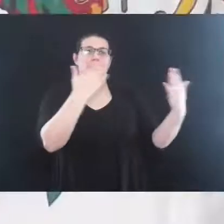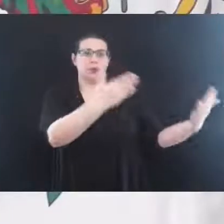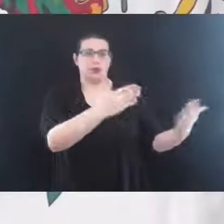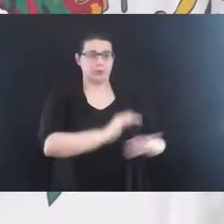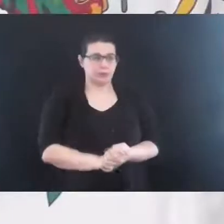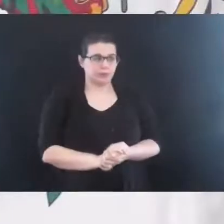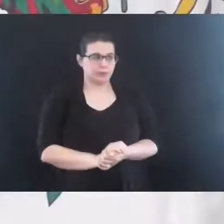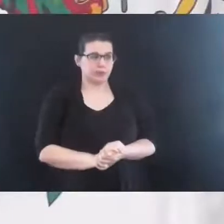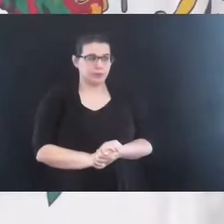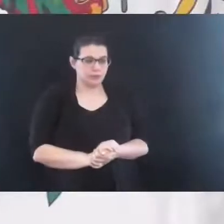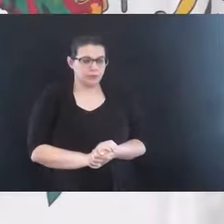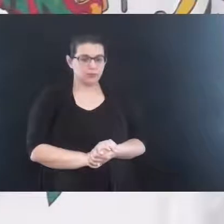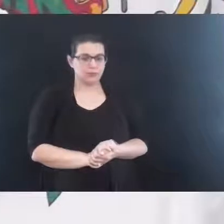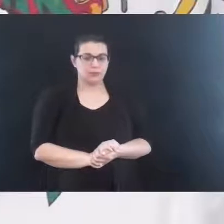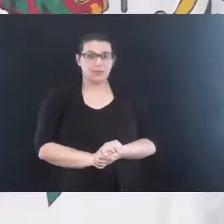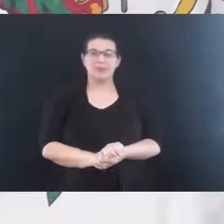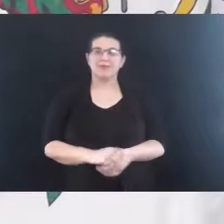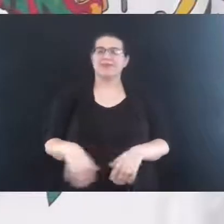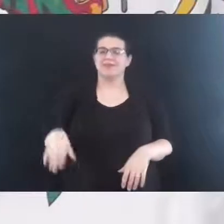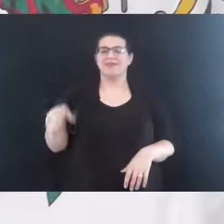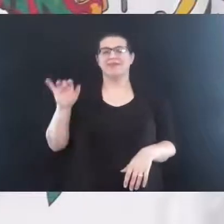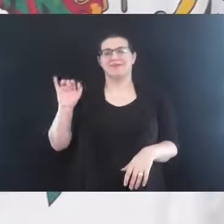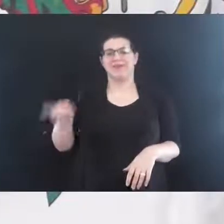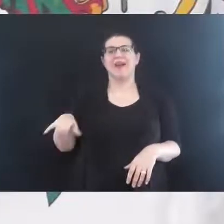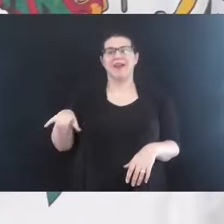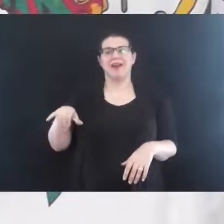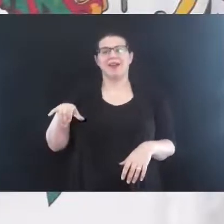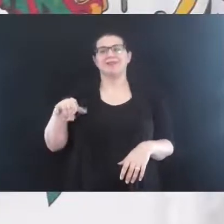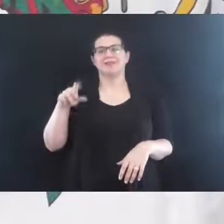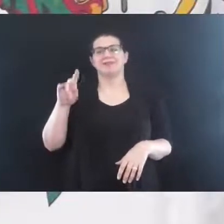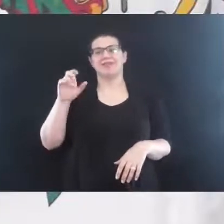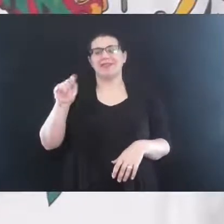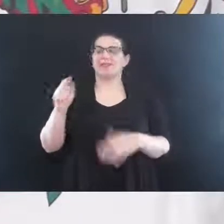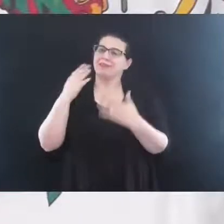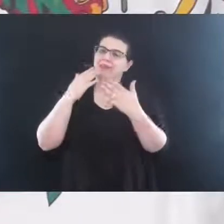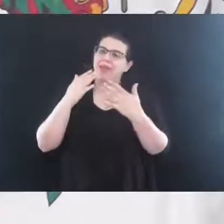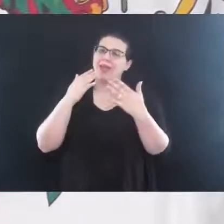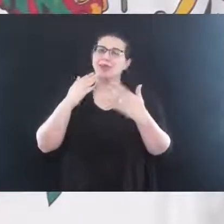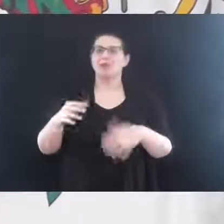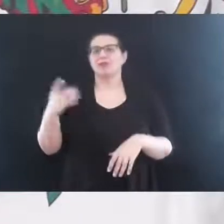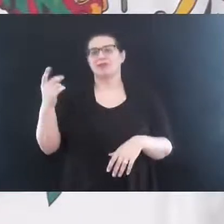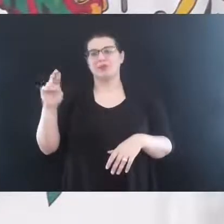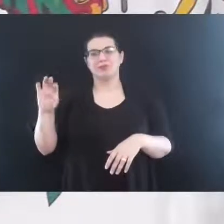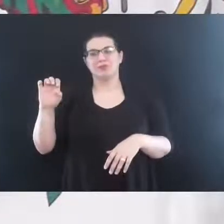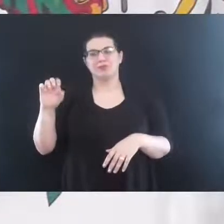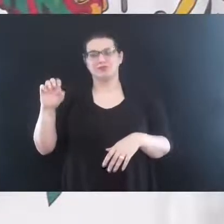No, Mr. President Kent, good friend and everything. And Doc, thank you all so much for all you do.